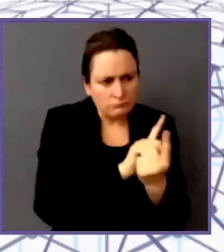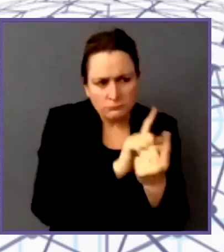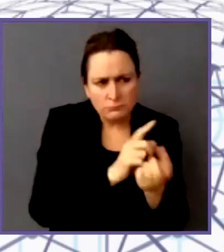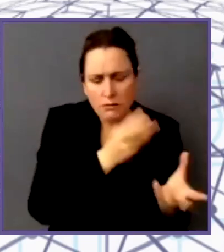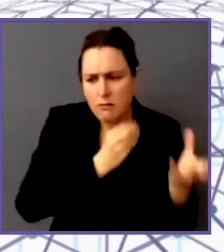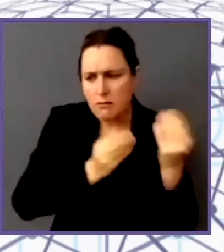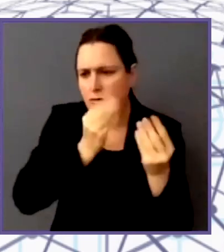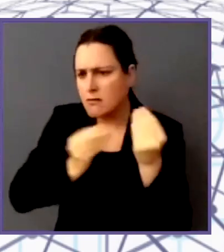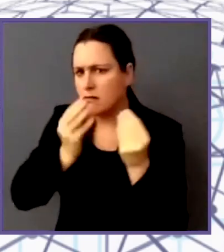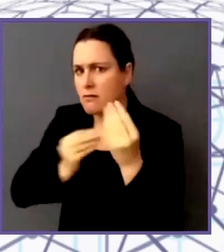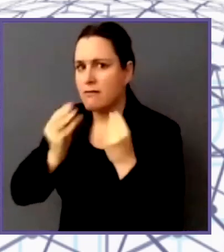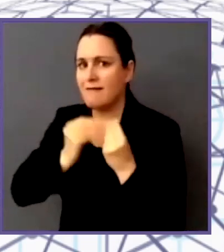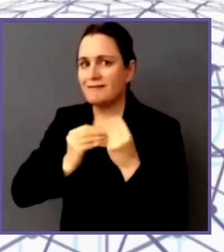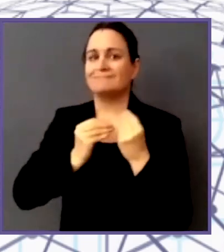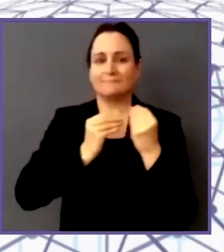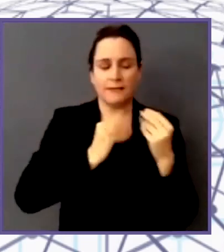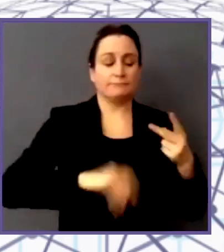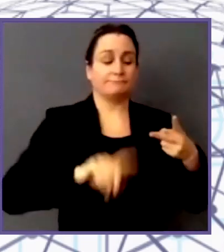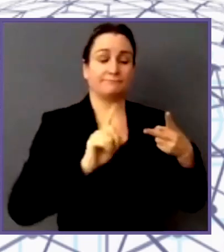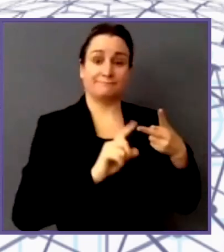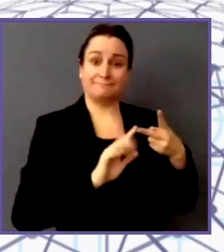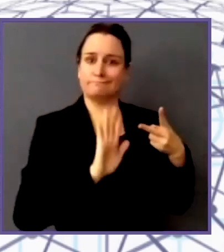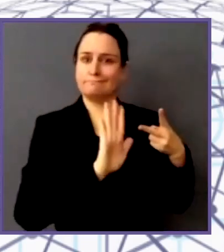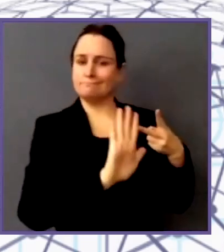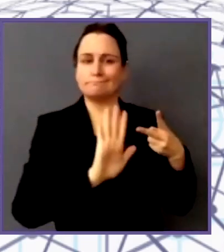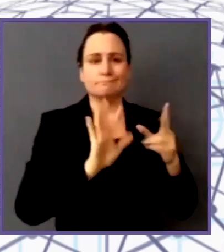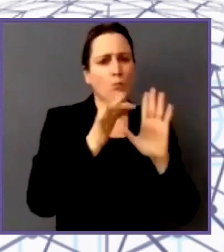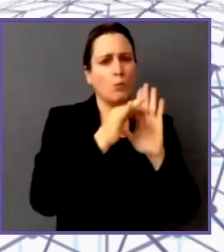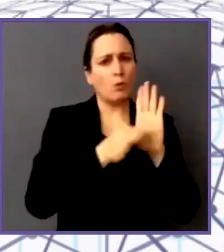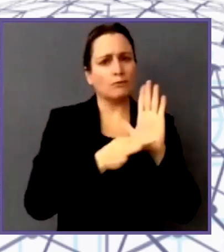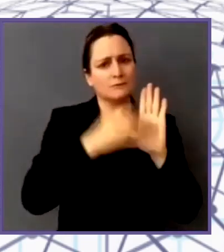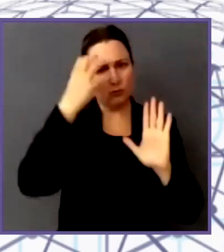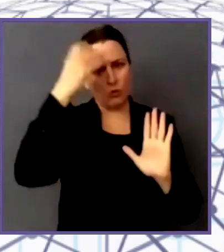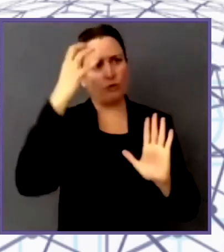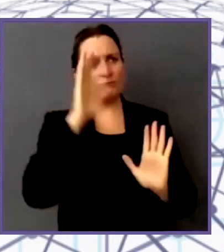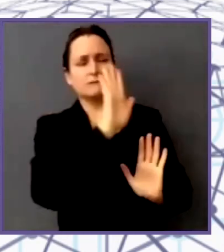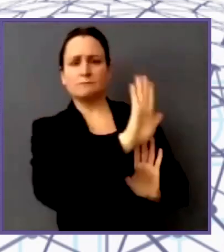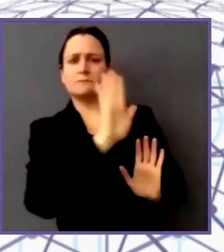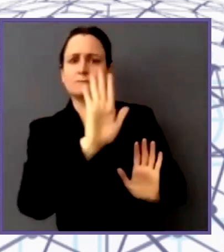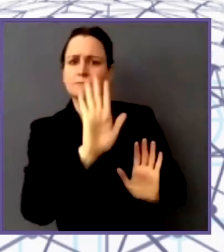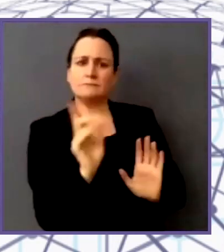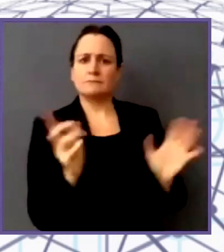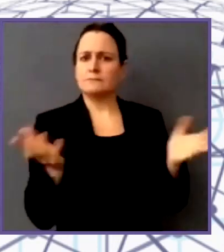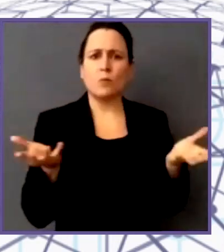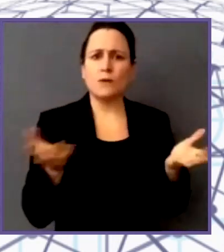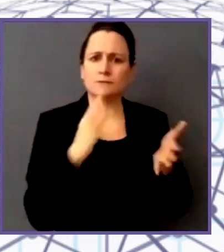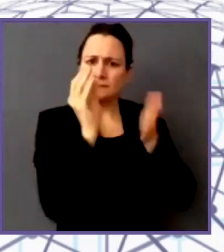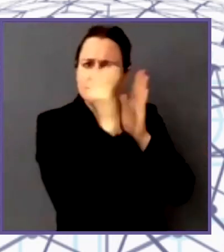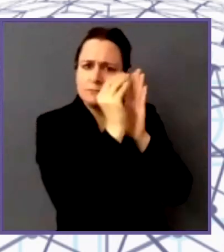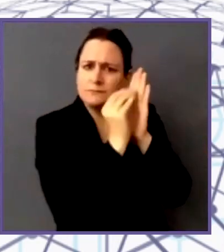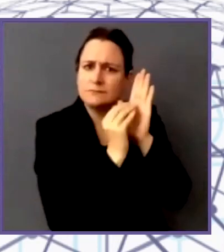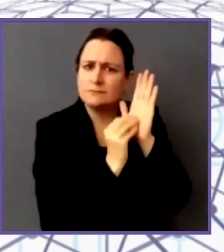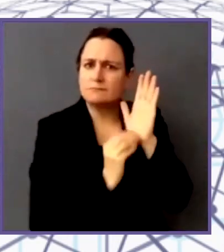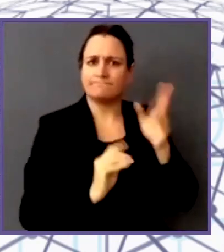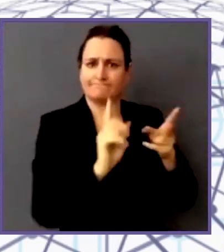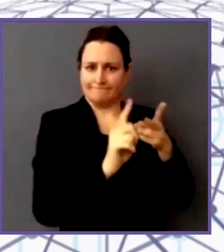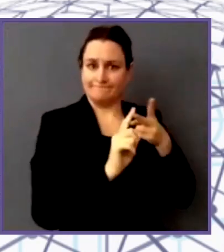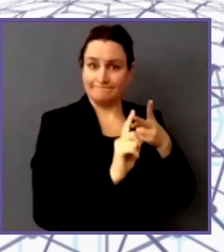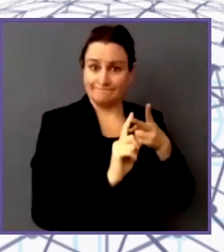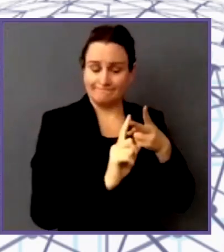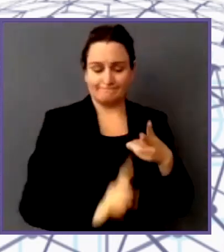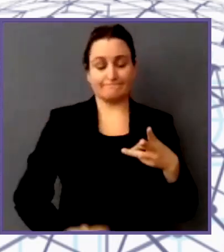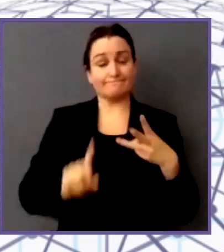that guide urban development, but also the key decision makers and those who can influence how we shape our cities. And lastly,